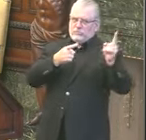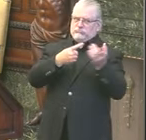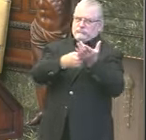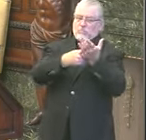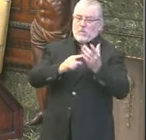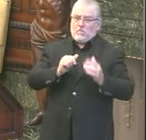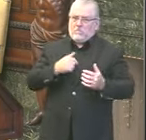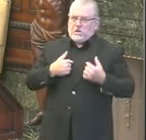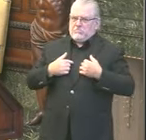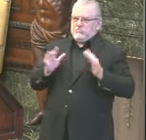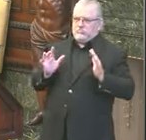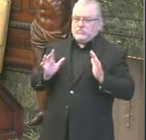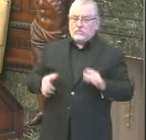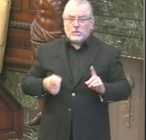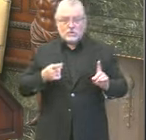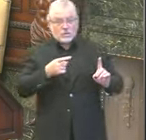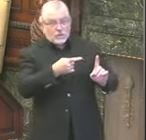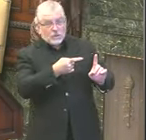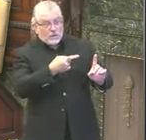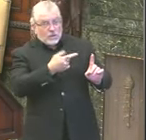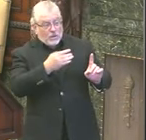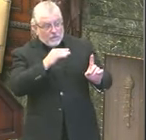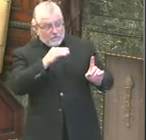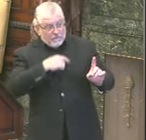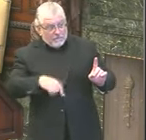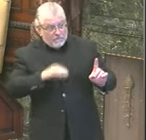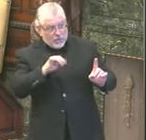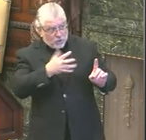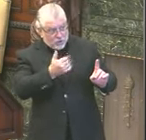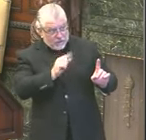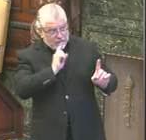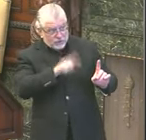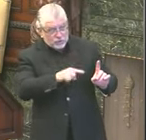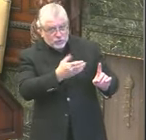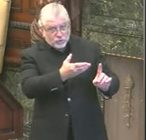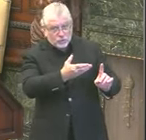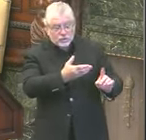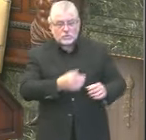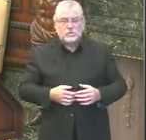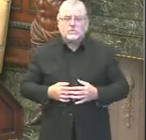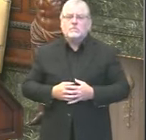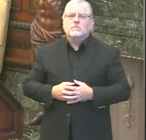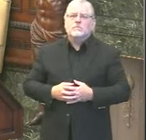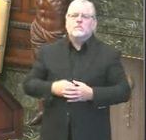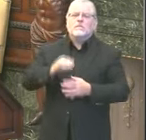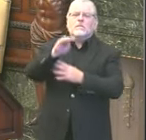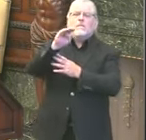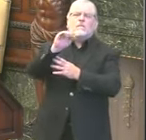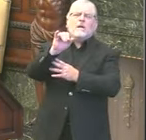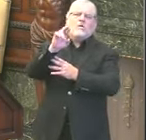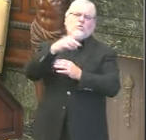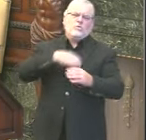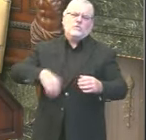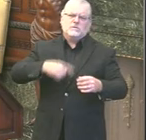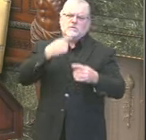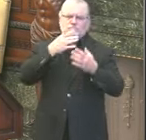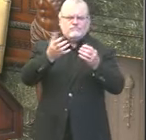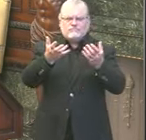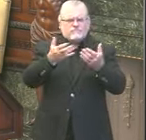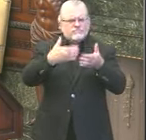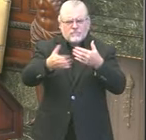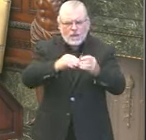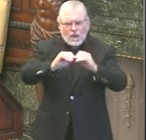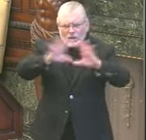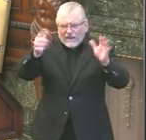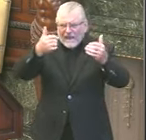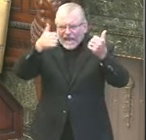mean, obviously, we have concerns about health there. When anytime people congregate, live inside,